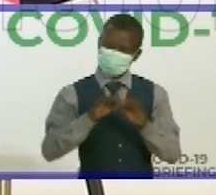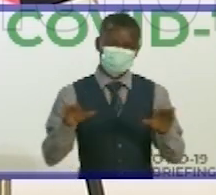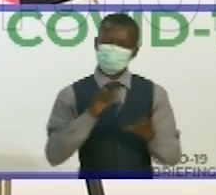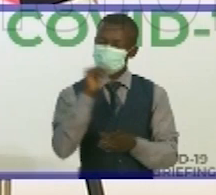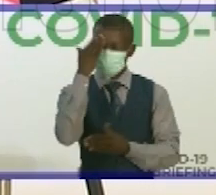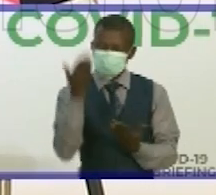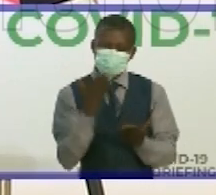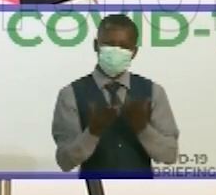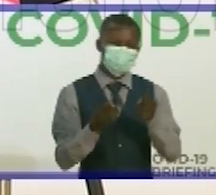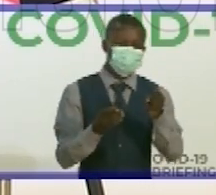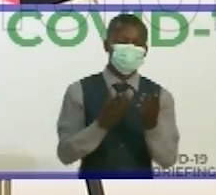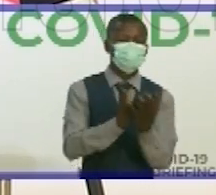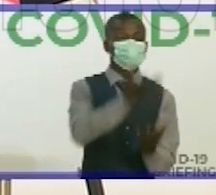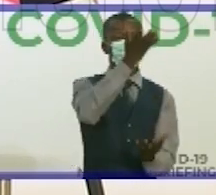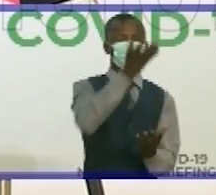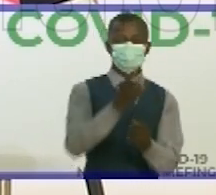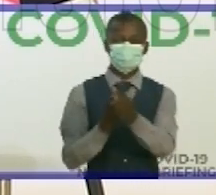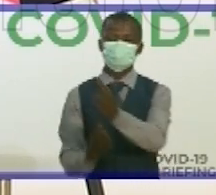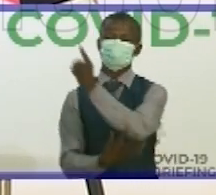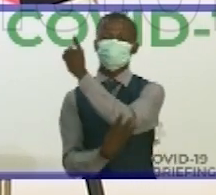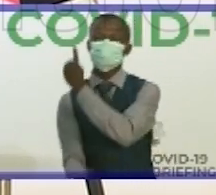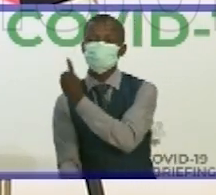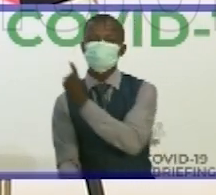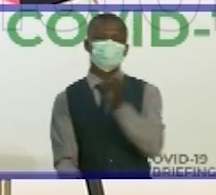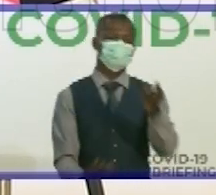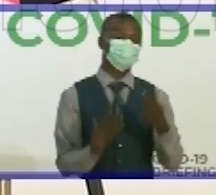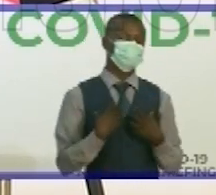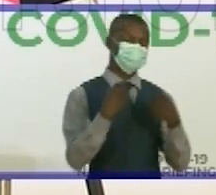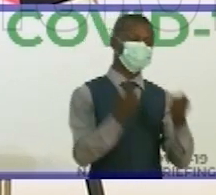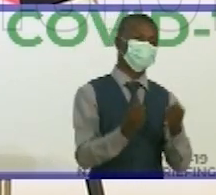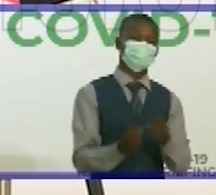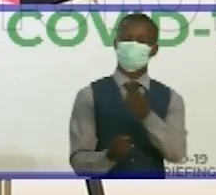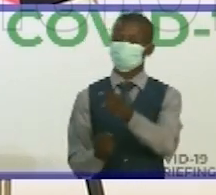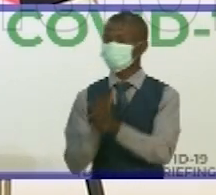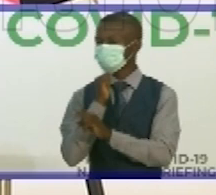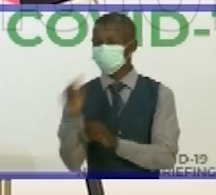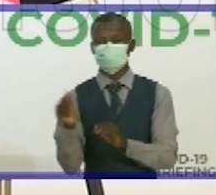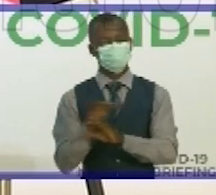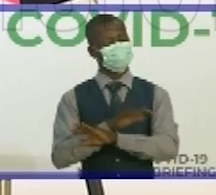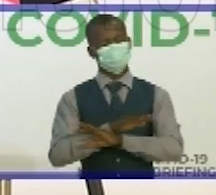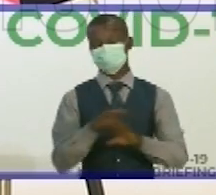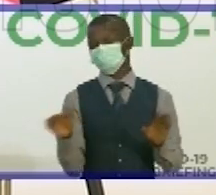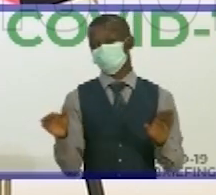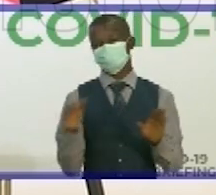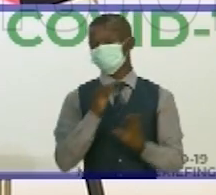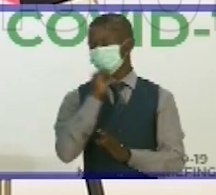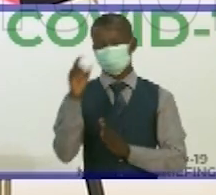rich or poor, healthy or not. And it is absolutely not an elite